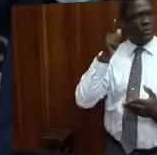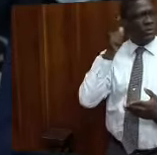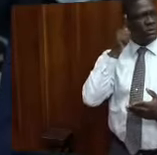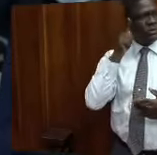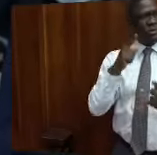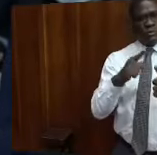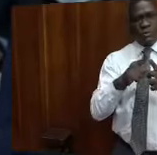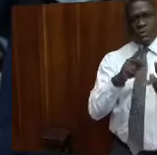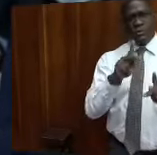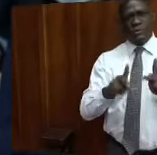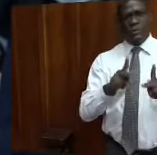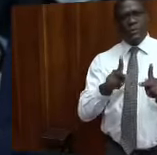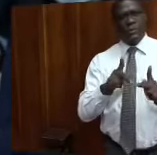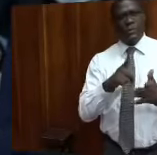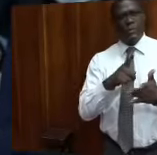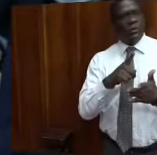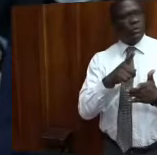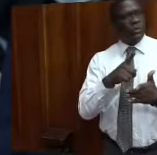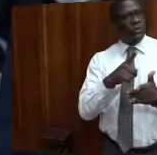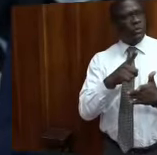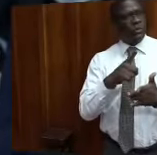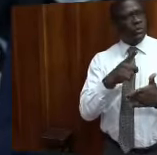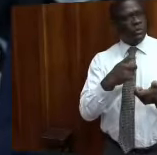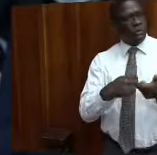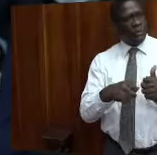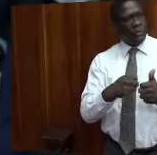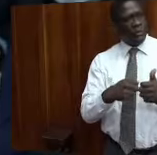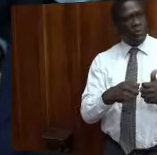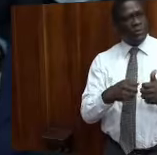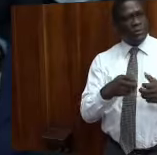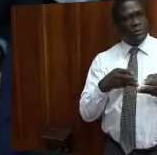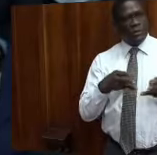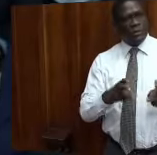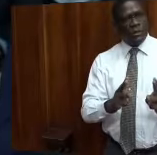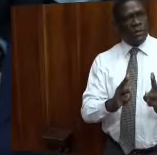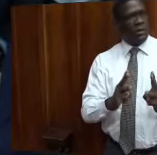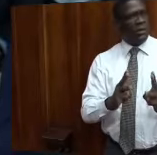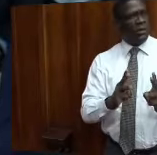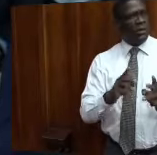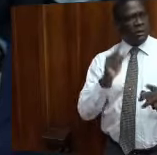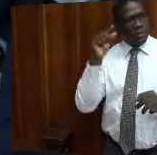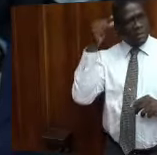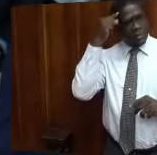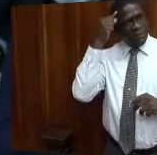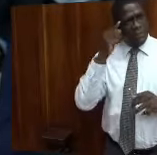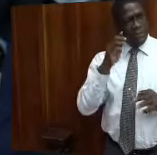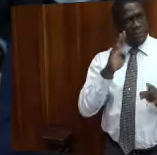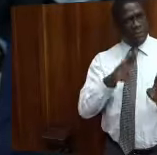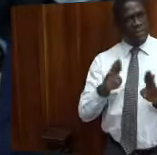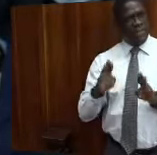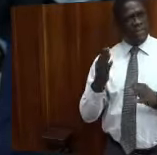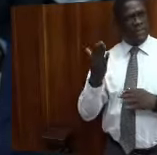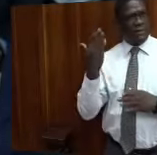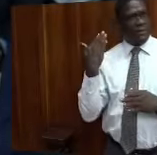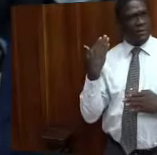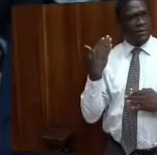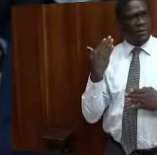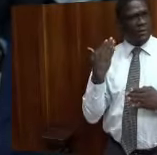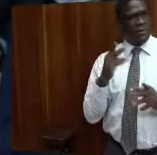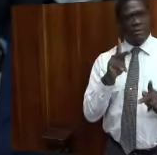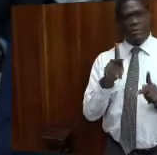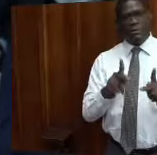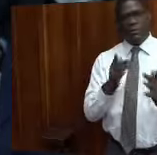by the last UWP administration. Mr. Speaker, St. Lucia had witnessed a massive decline in its corruption